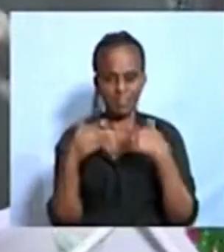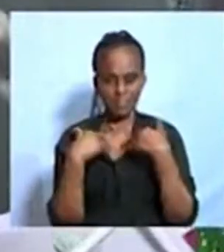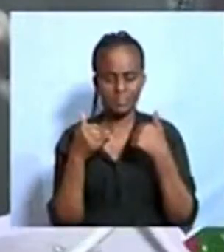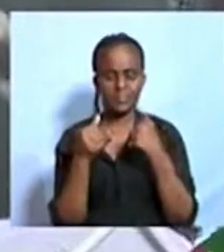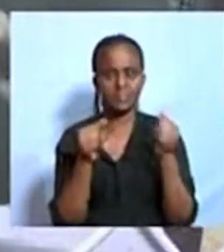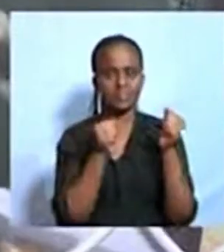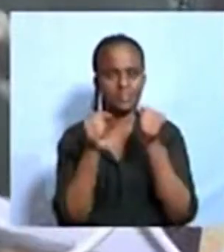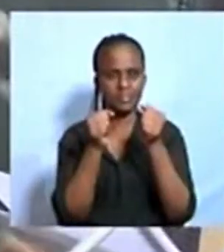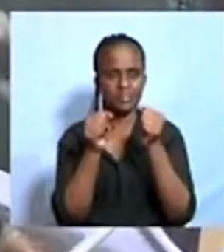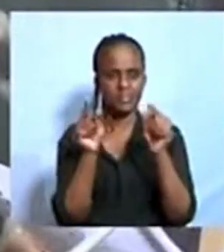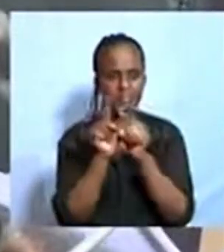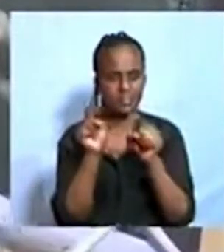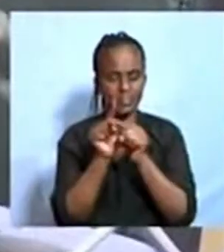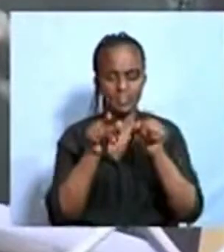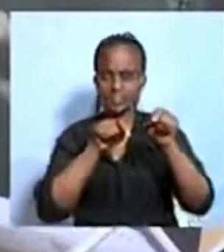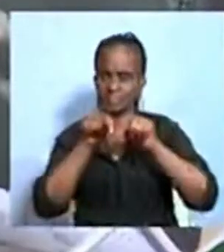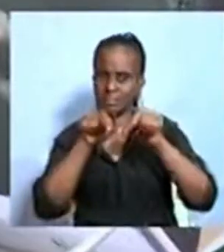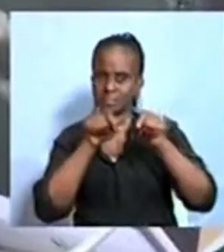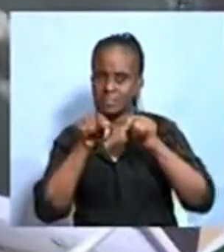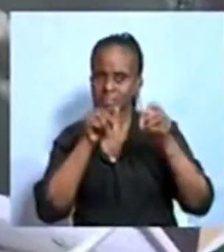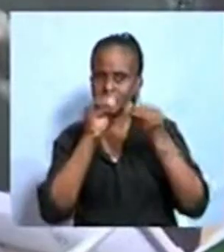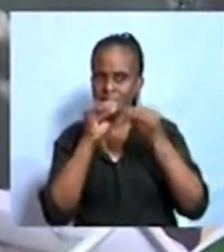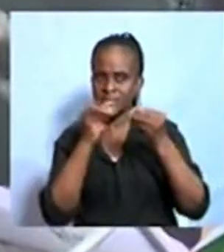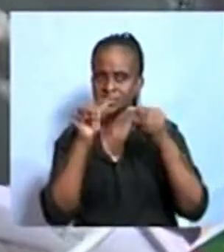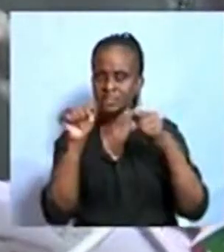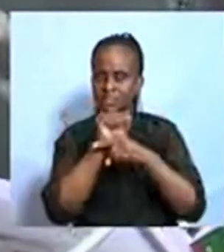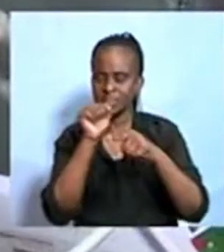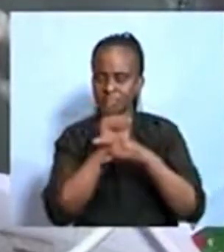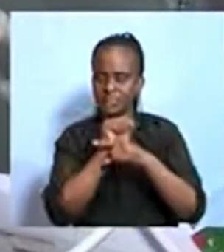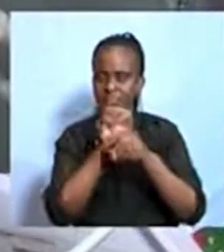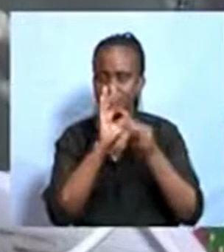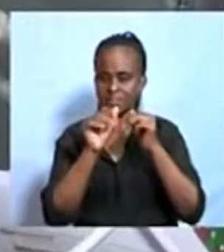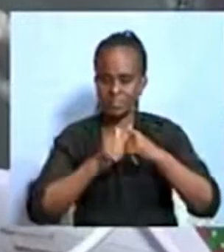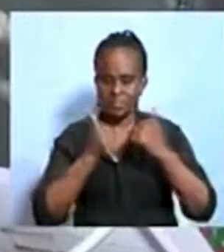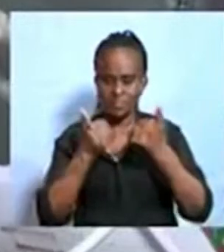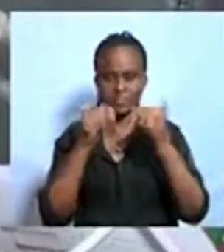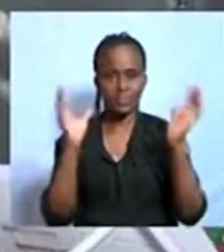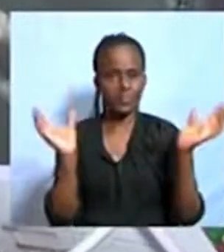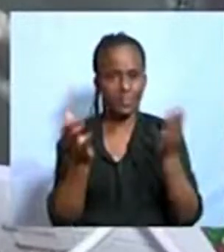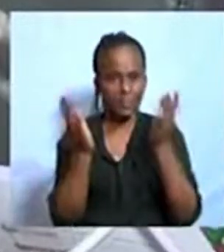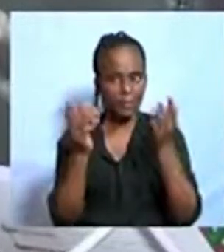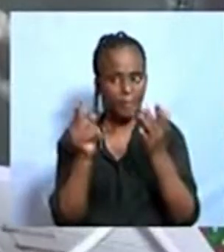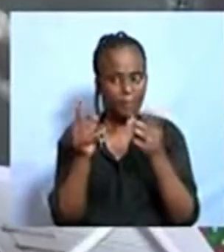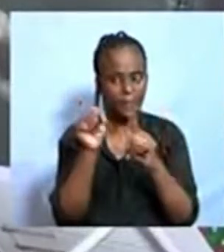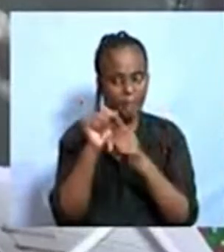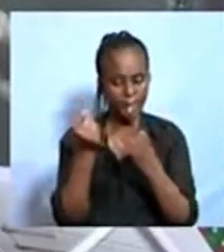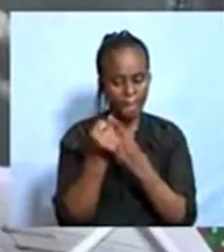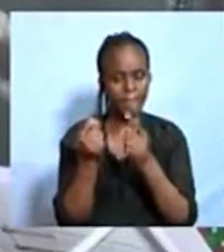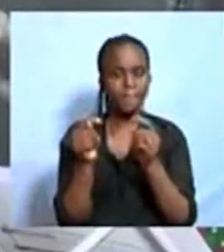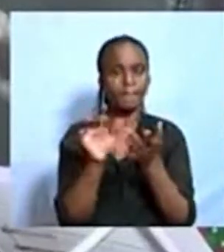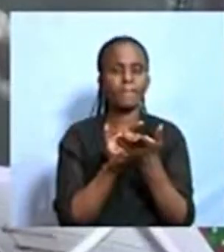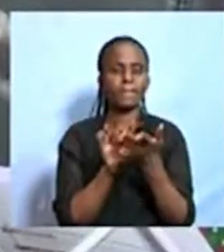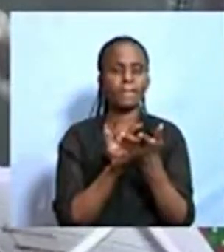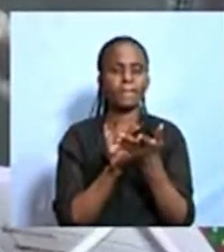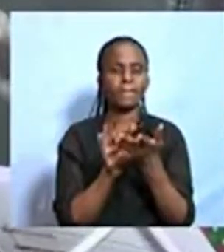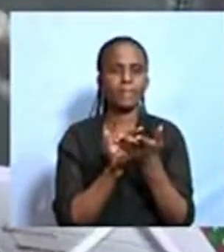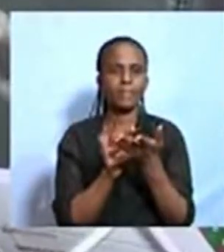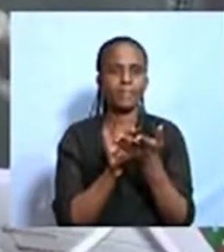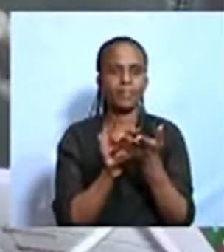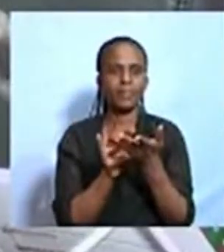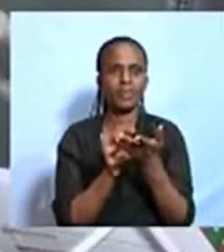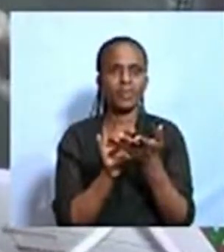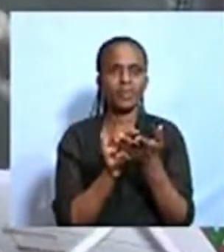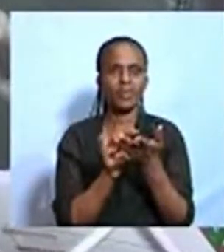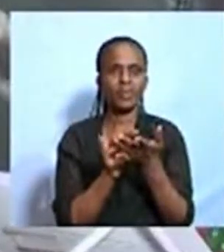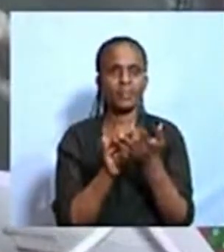system and regulate the practice. So if we are to promote the traditional medicine, we